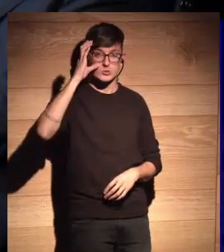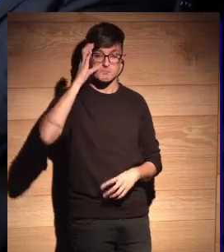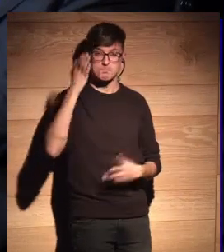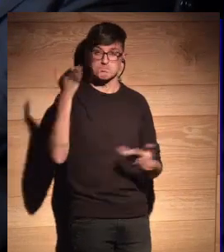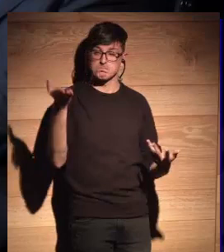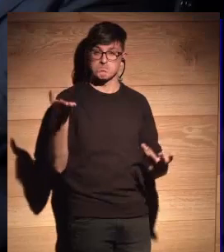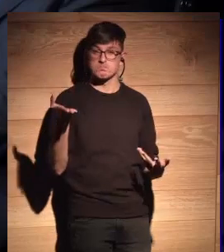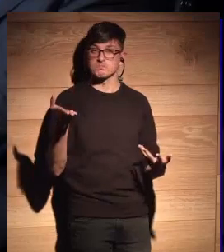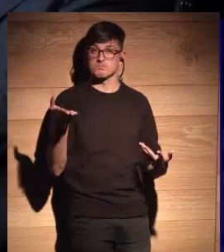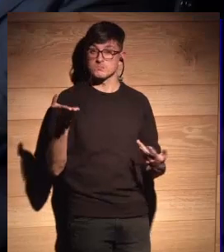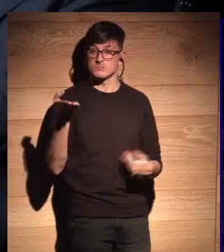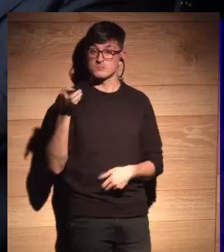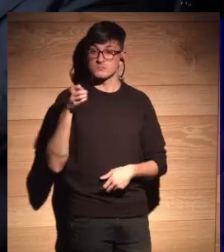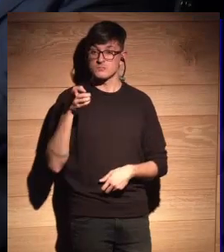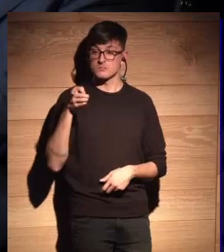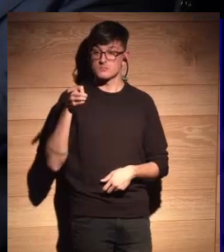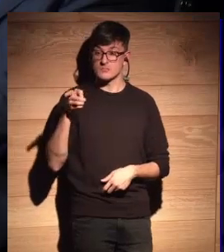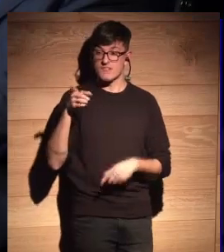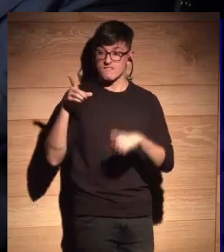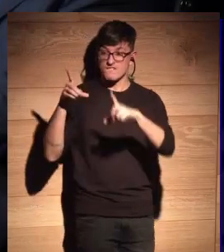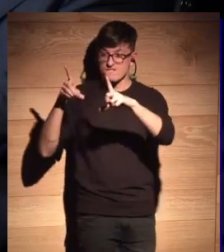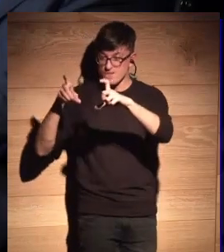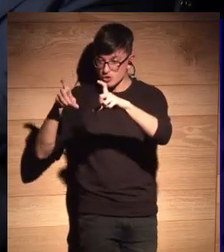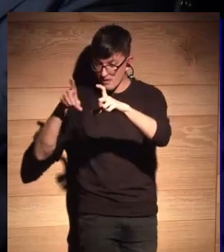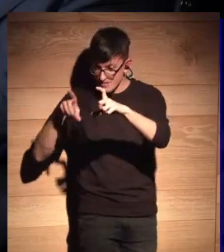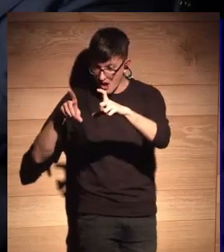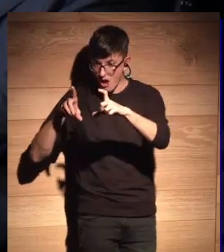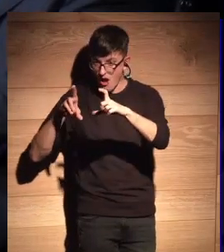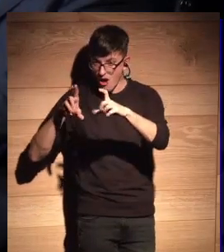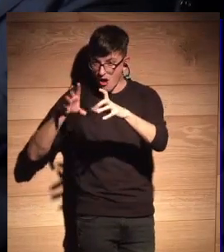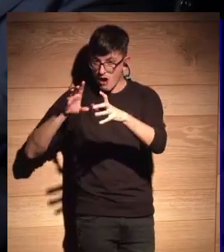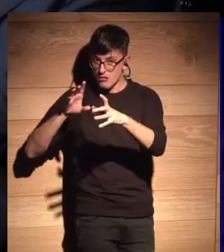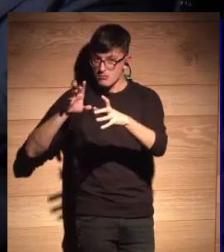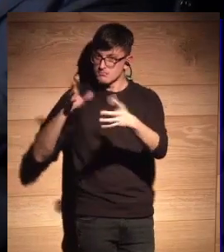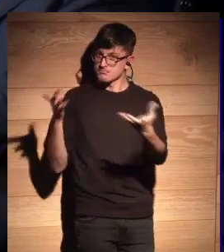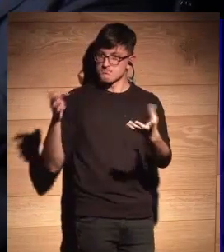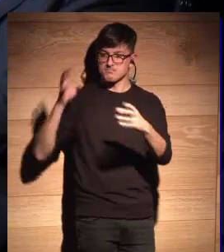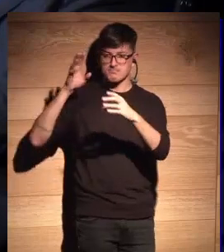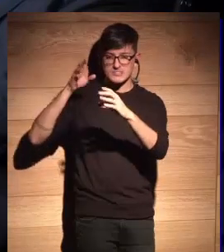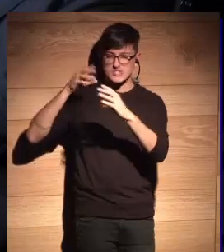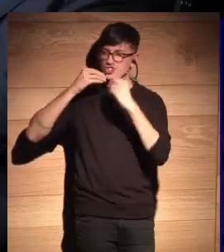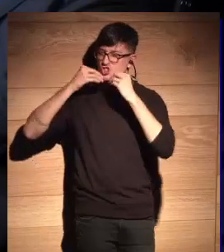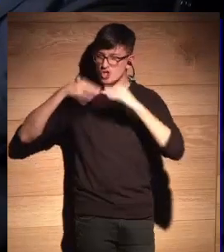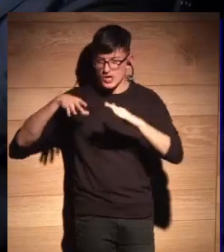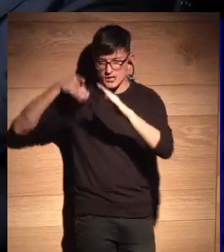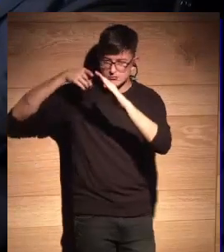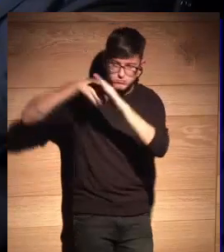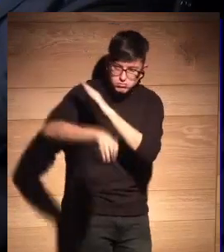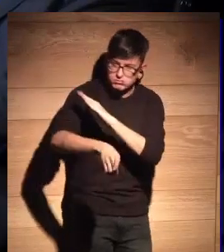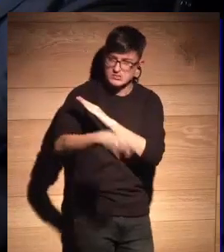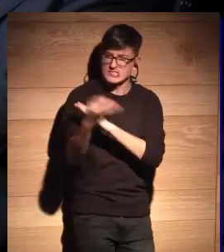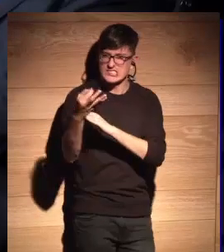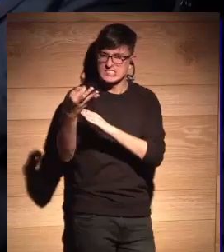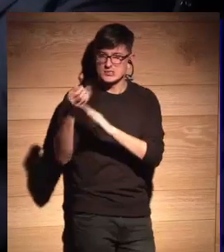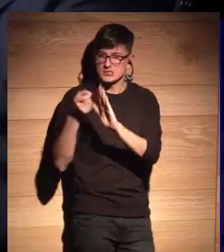do? Because when you see the picture, you don't know normally what is really behind and what was the development behind. Did you meet